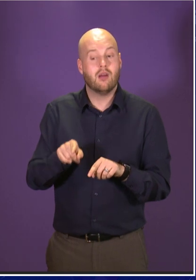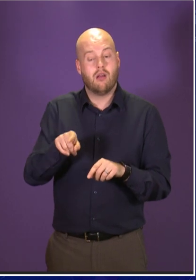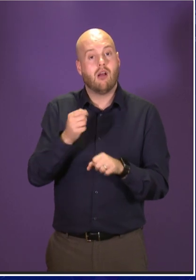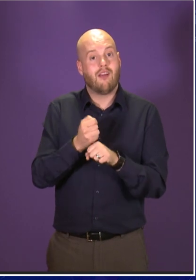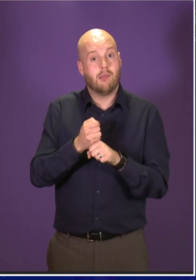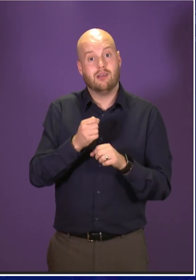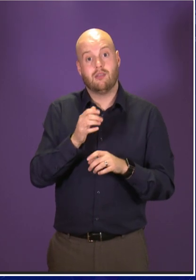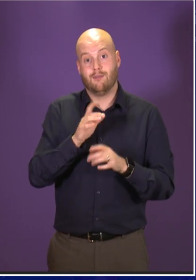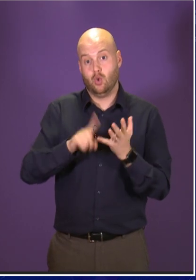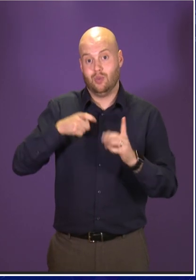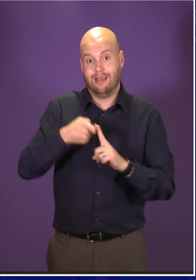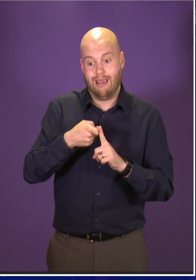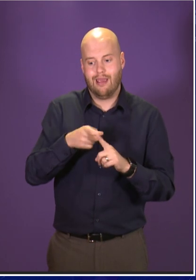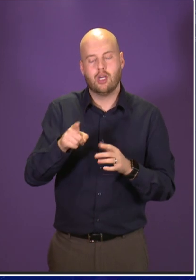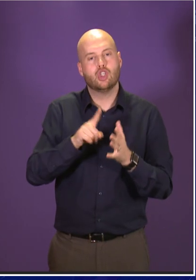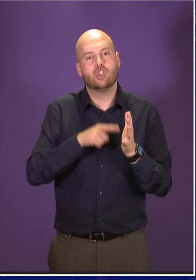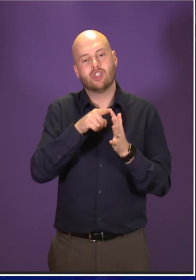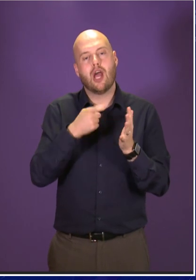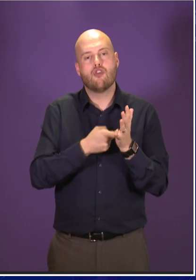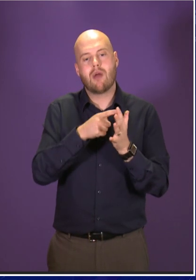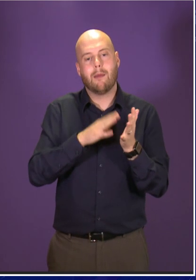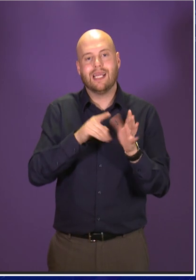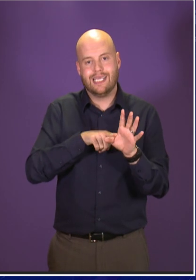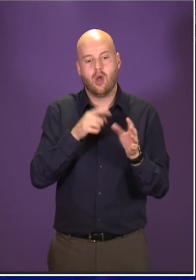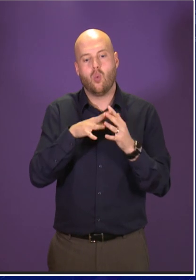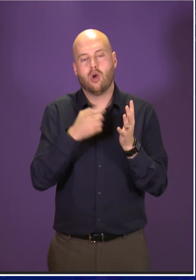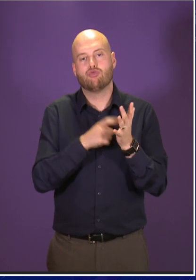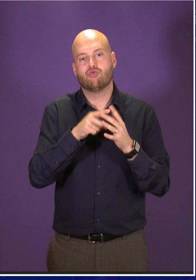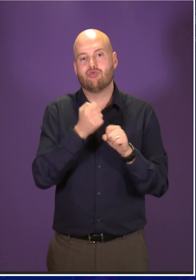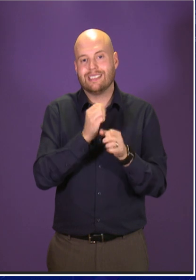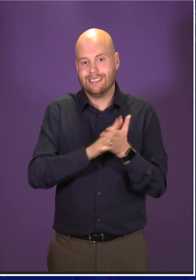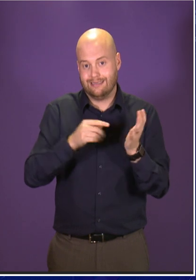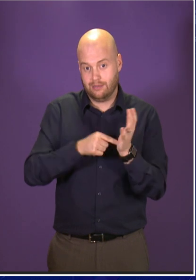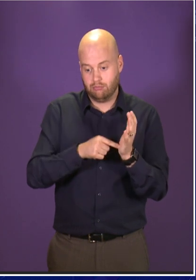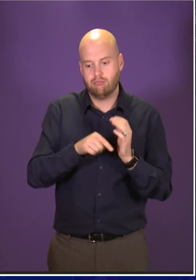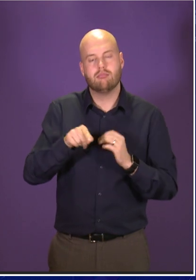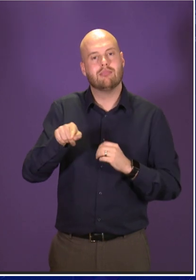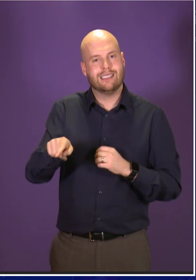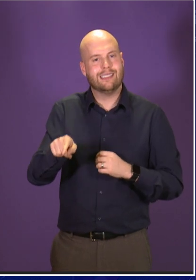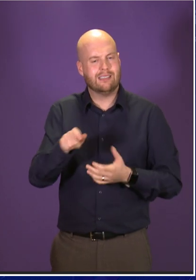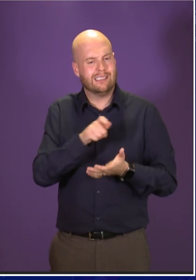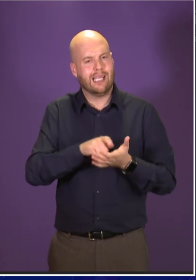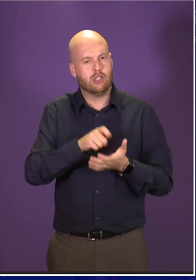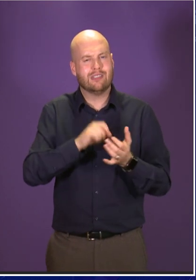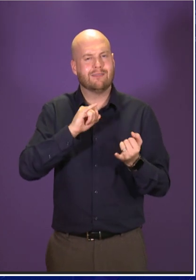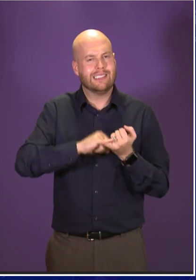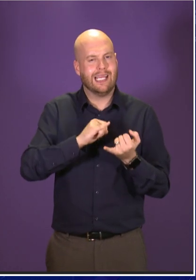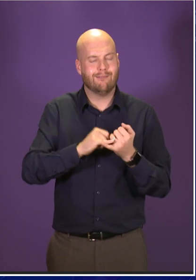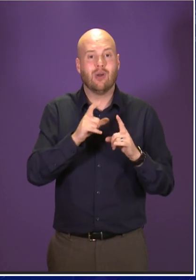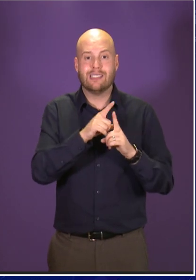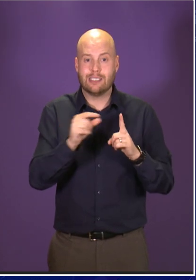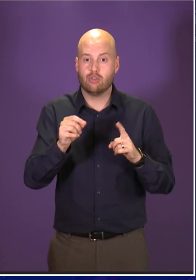Kingdom, we have the Right Honourable Jeremy Wright, QC MP, Secretary of State for Digital, Culture, Media and Sport in the